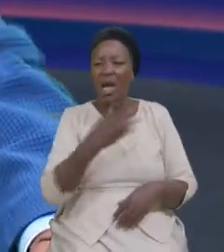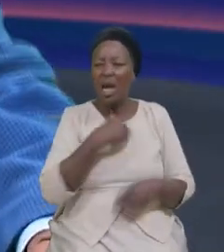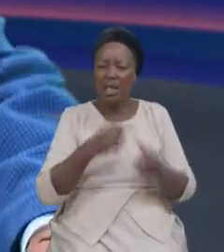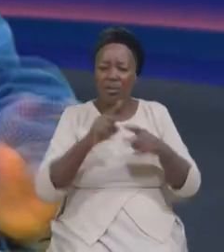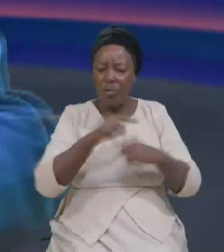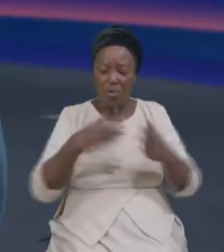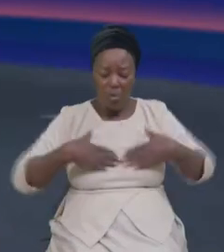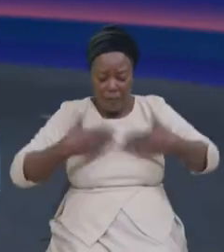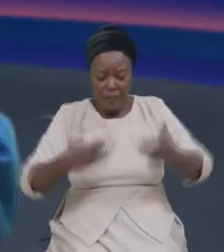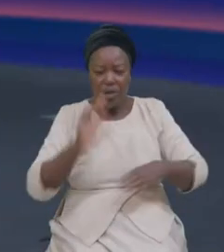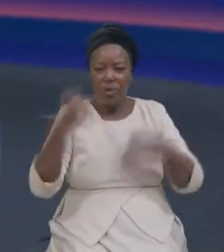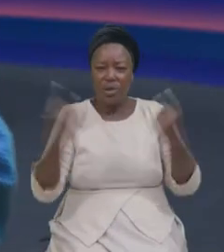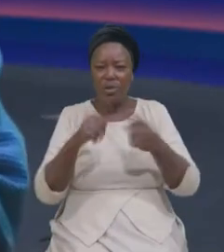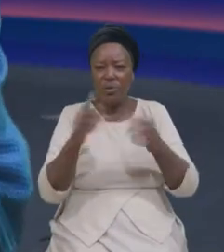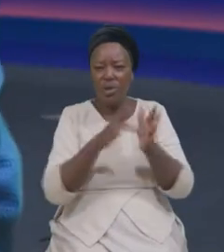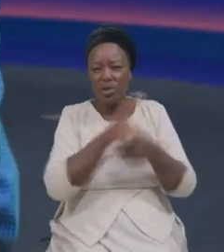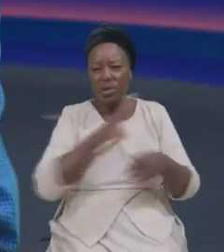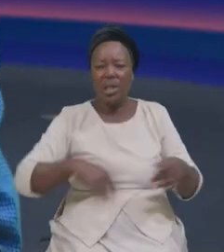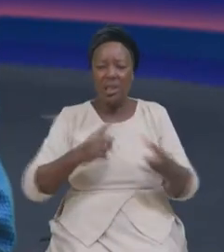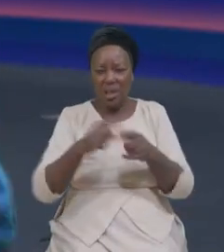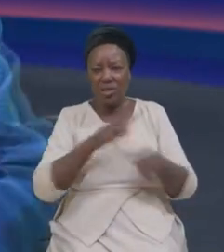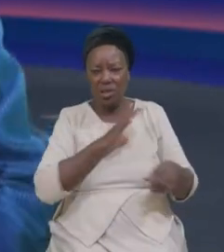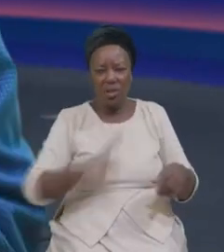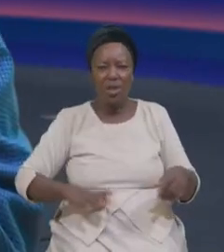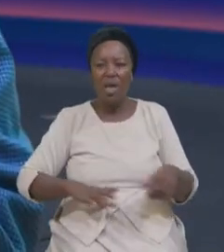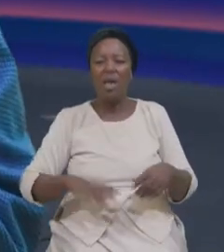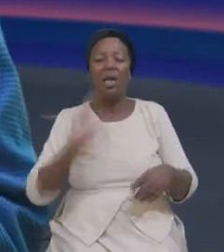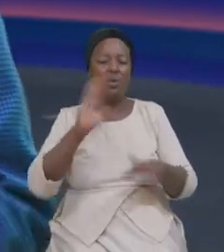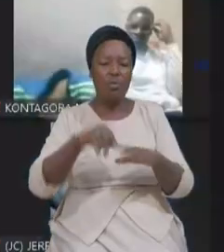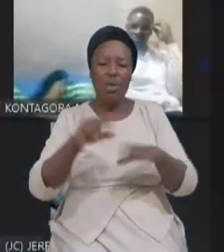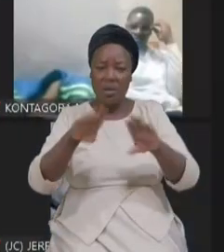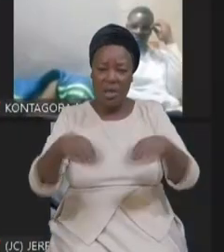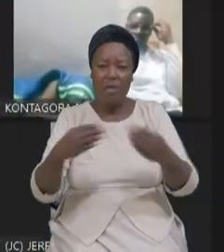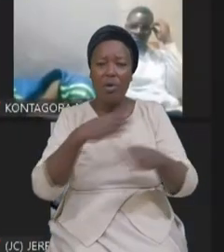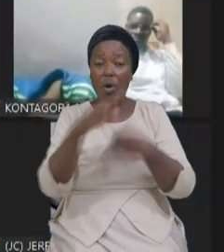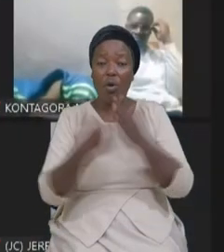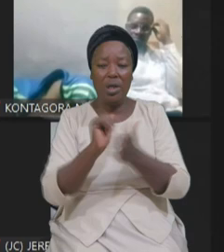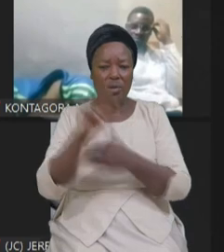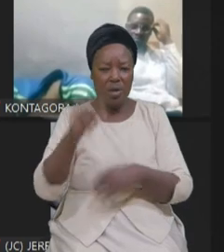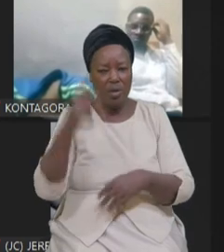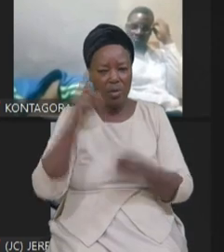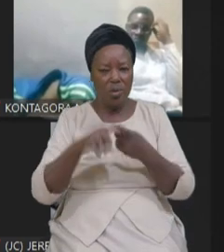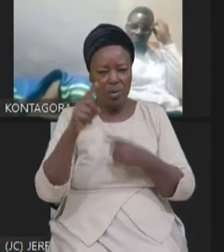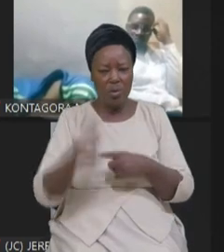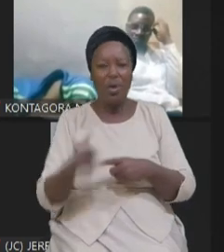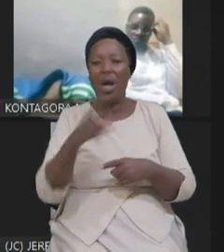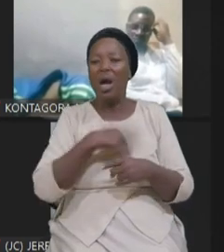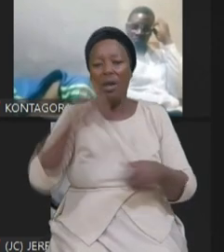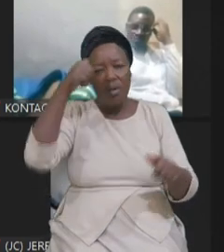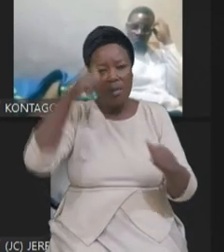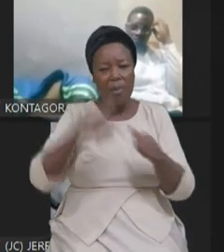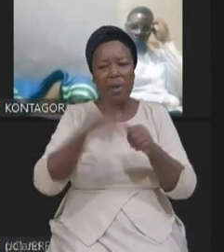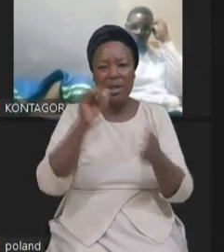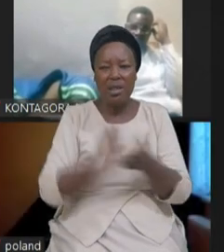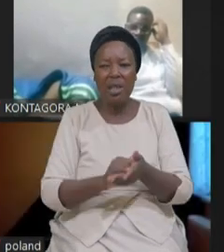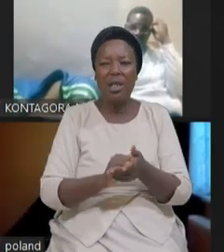you are online, anywhere you are. And whosoever shall call on the name of the Lord shall be saved.